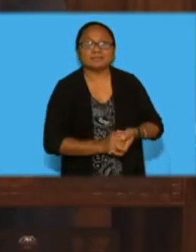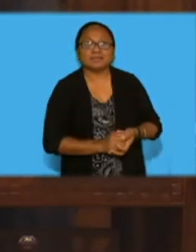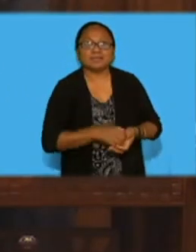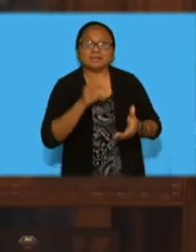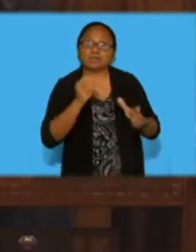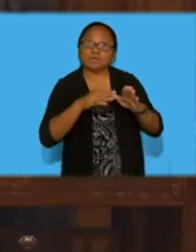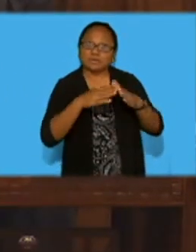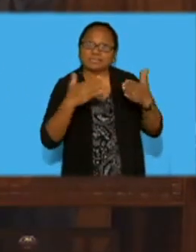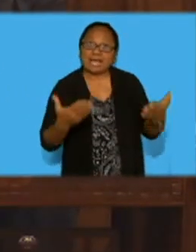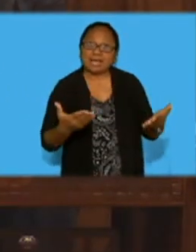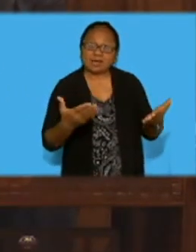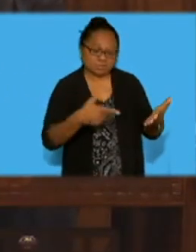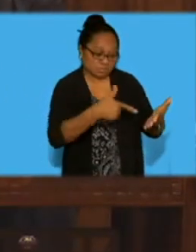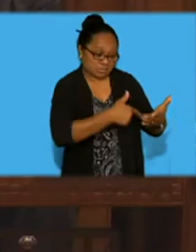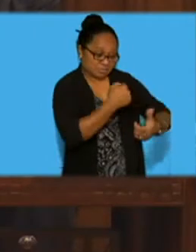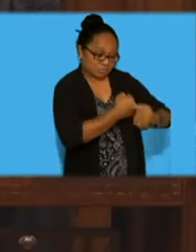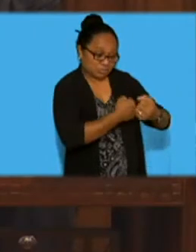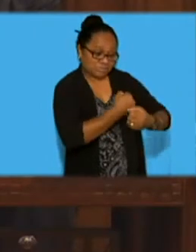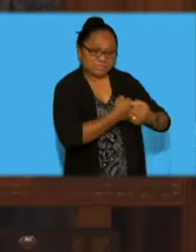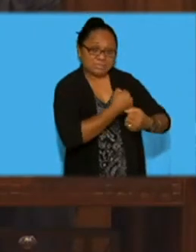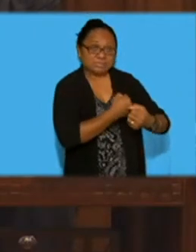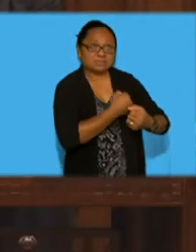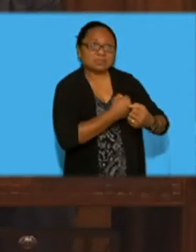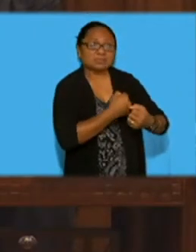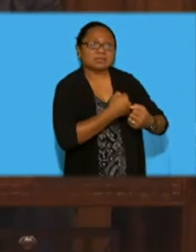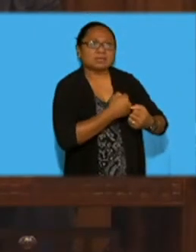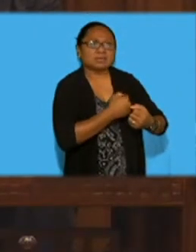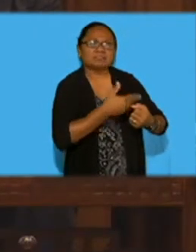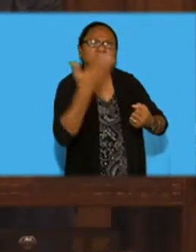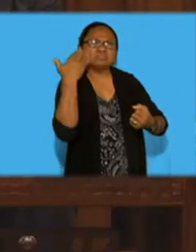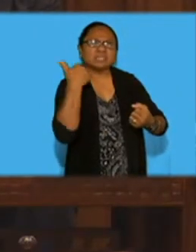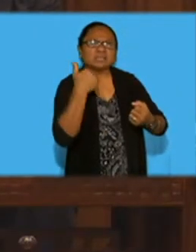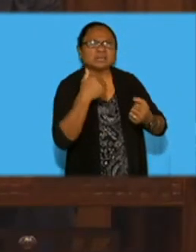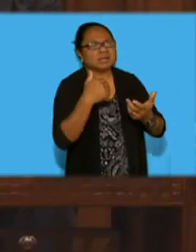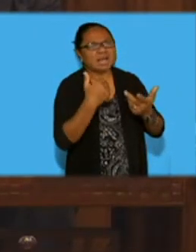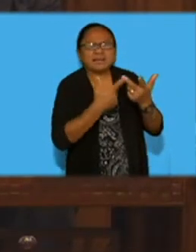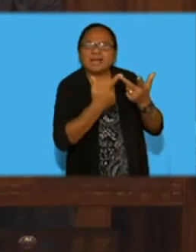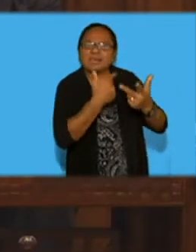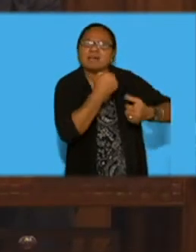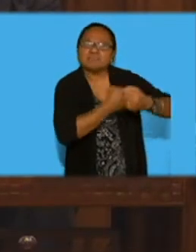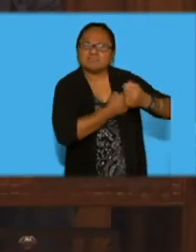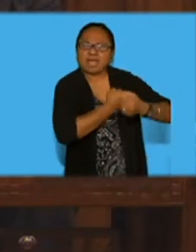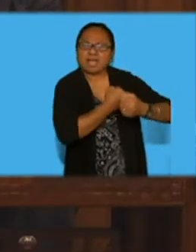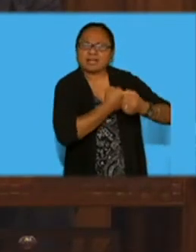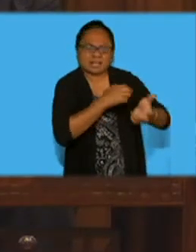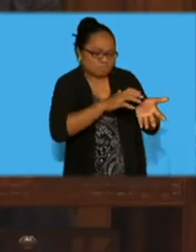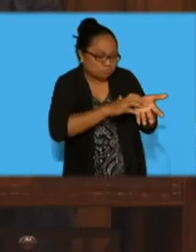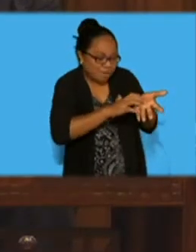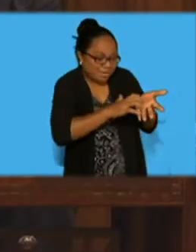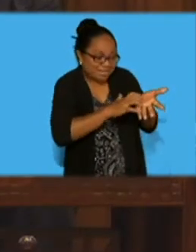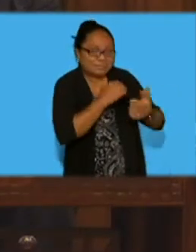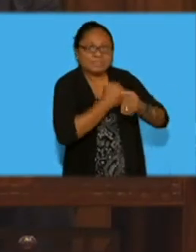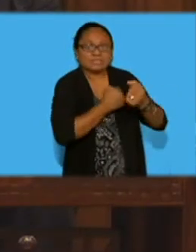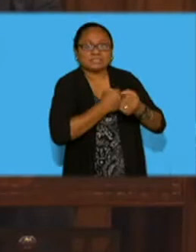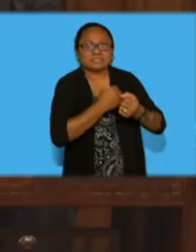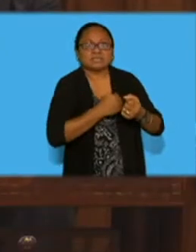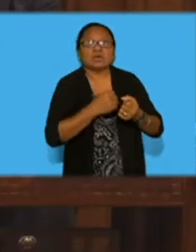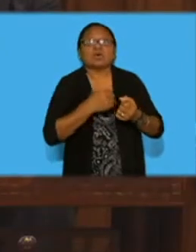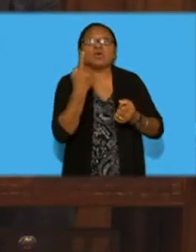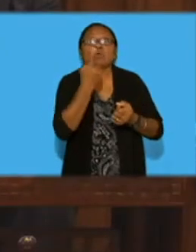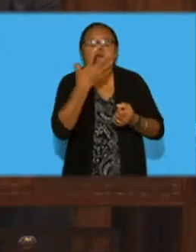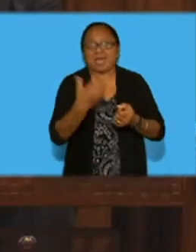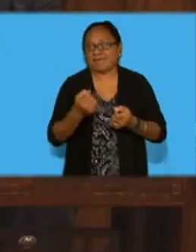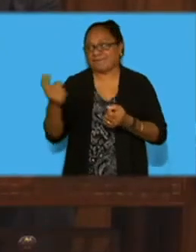the device is only the existing one, which is called Peking's Braille. It is only available at Fiji School of